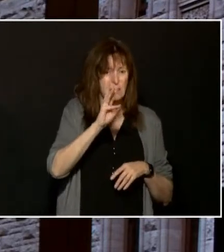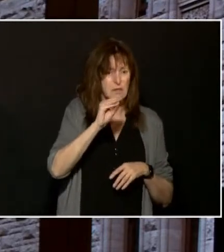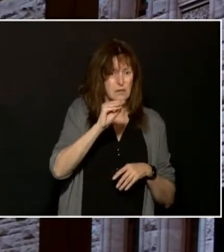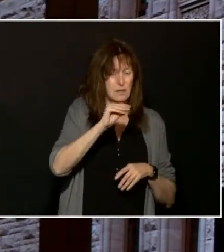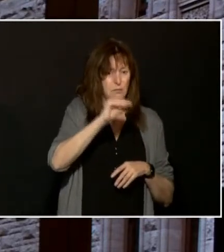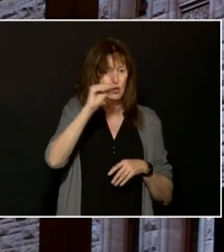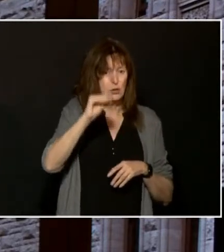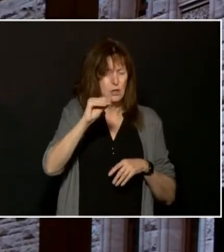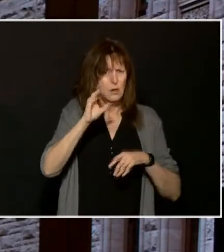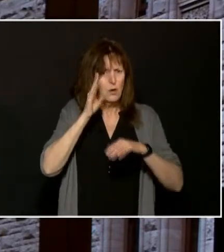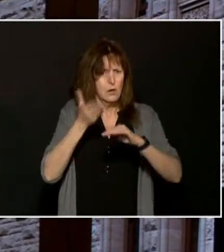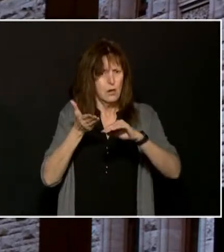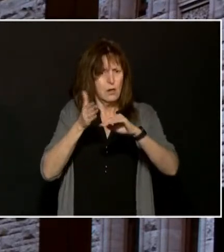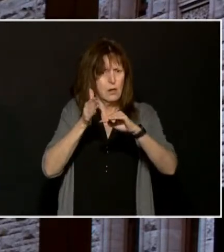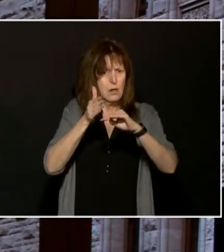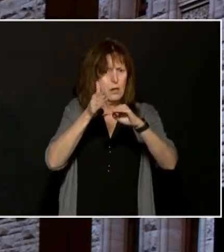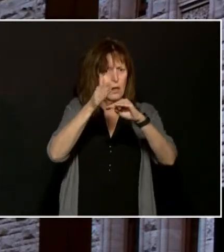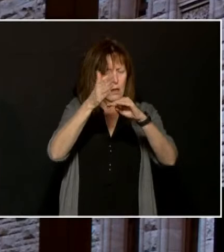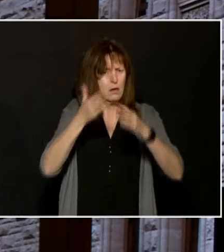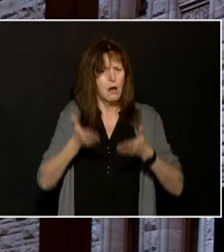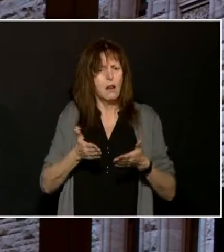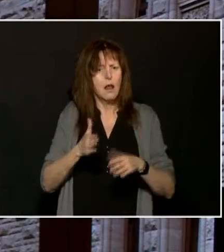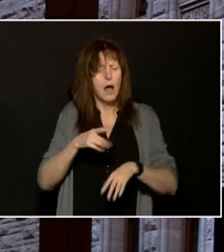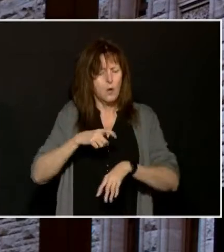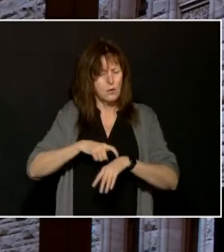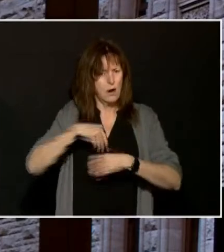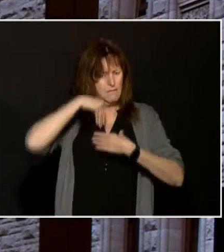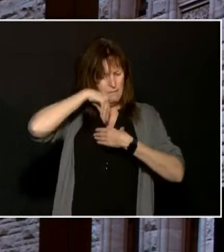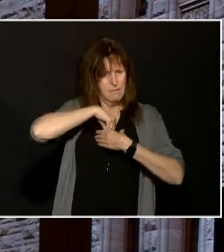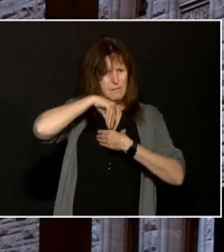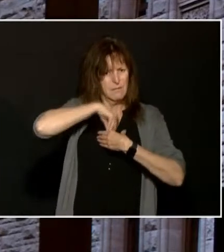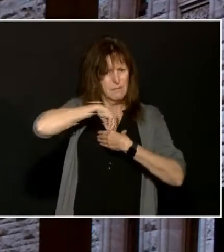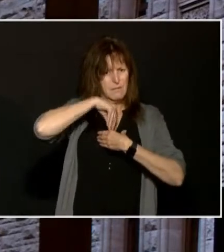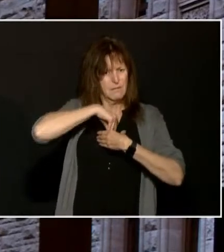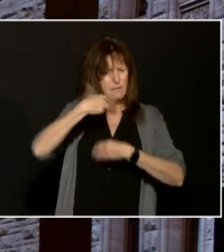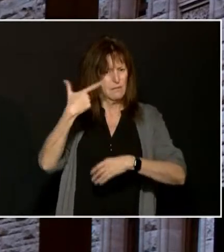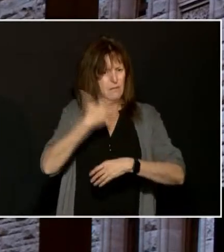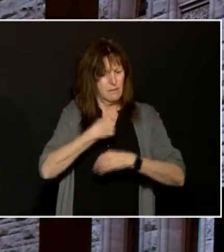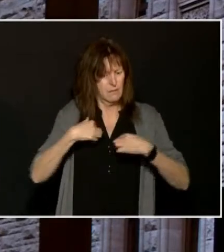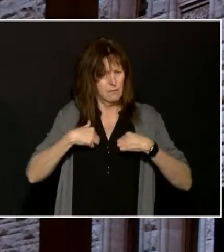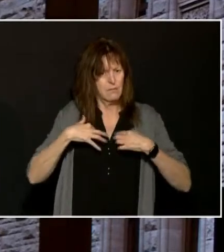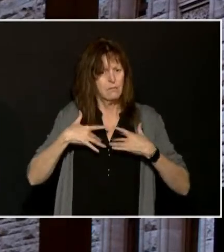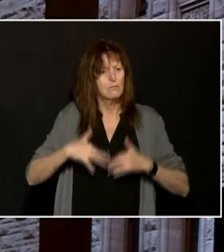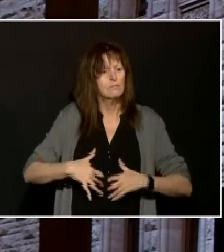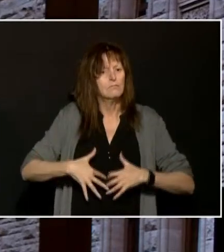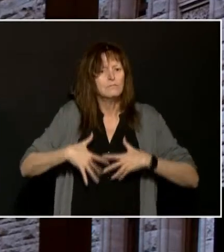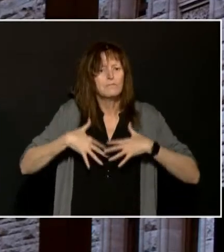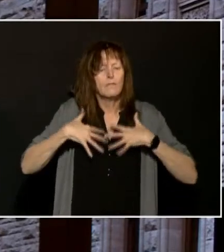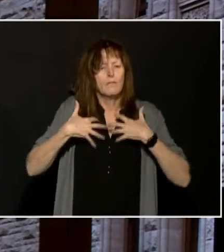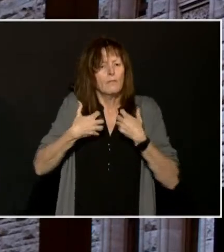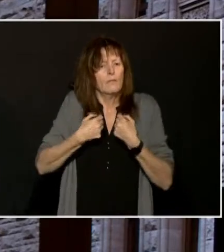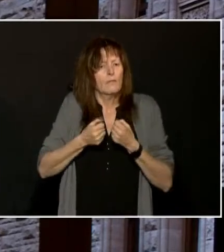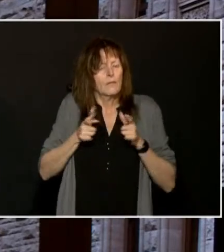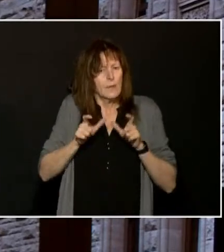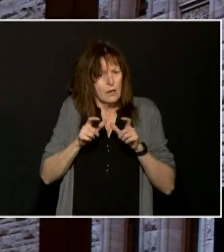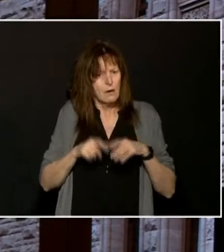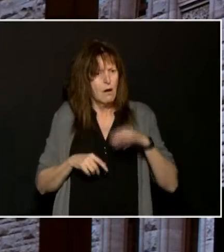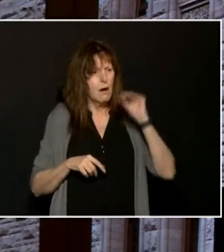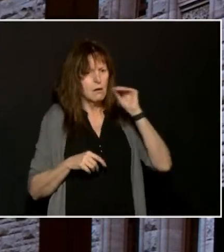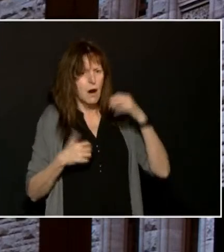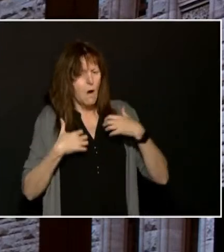more, allowing time for people's immunity to build up. And even I've talked to Ontario Health, and they're saying the people showing up at